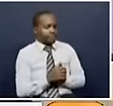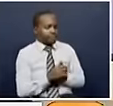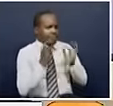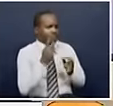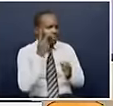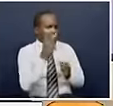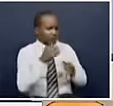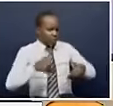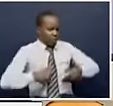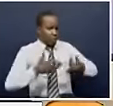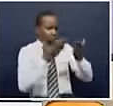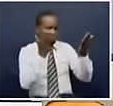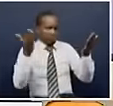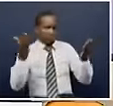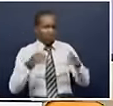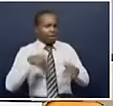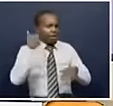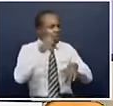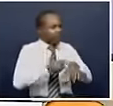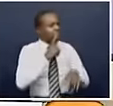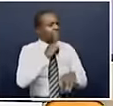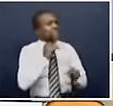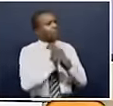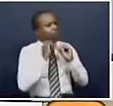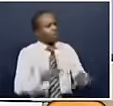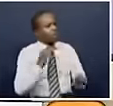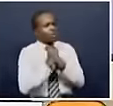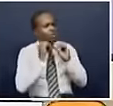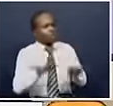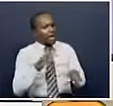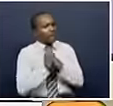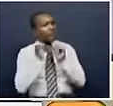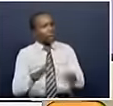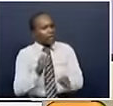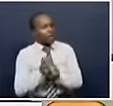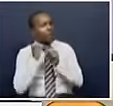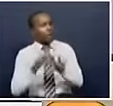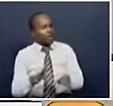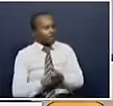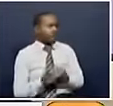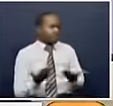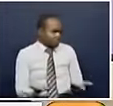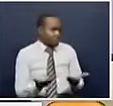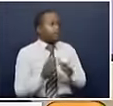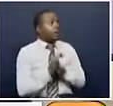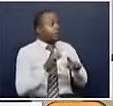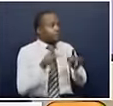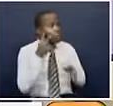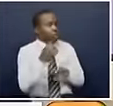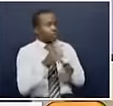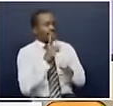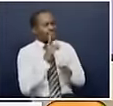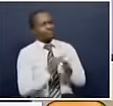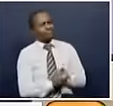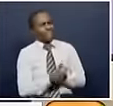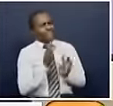there, all the time saying there are no jobs. And yes, indeed, when they knock at our doors, we too say there are no jobs. But looking at them and saying, supposing